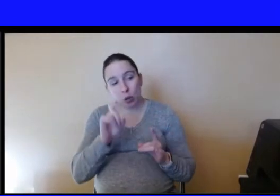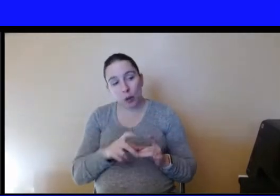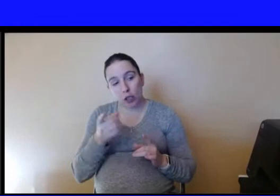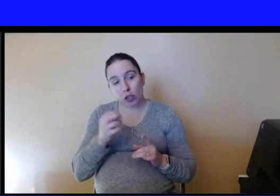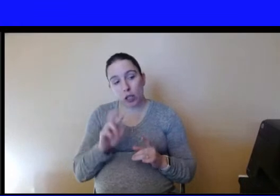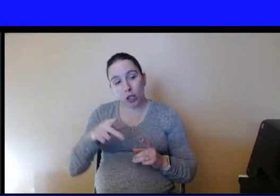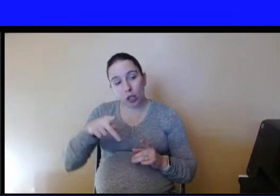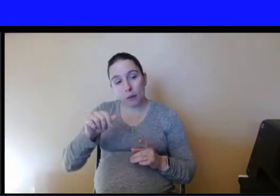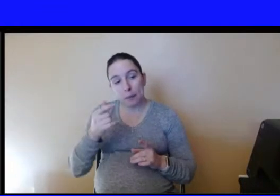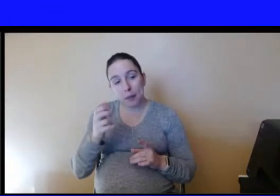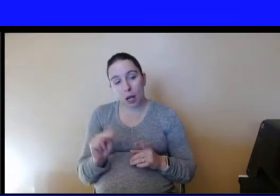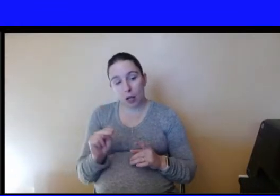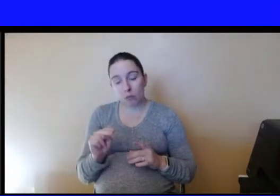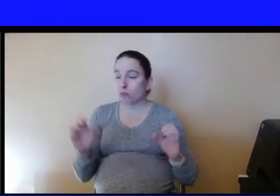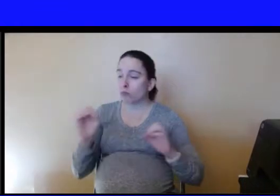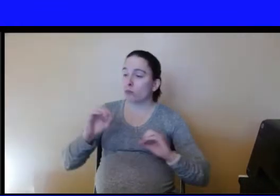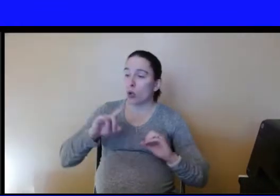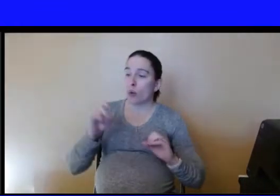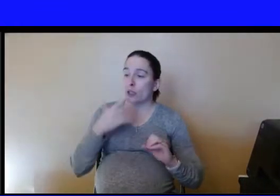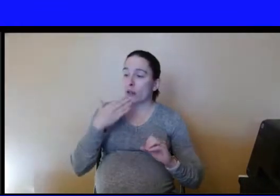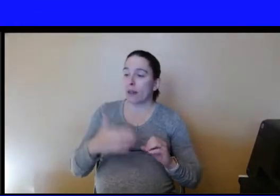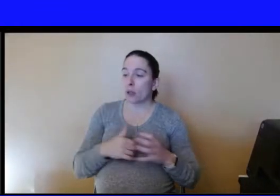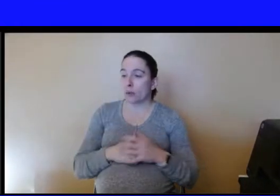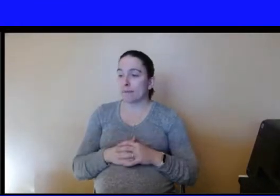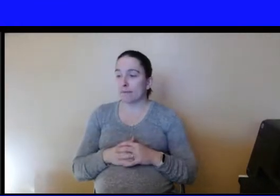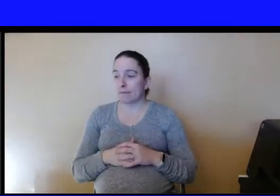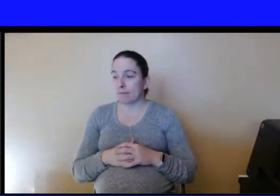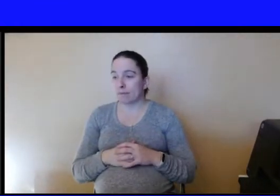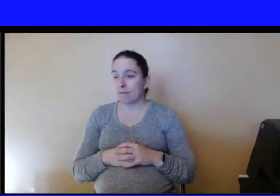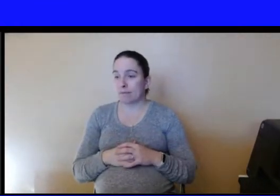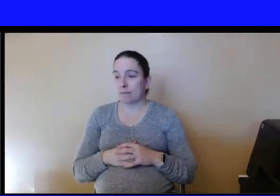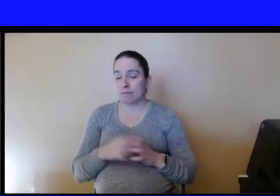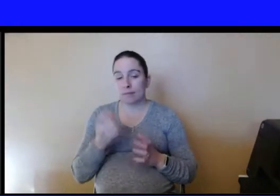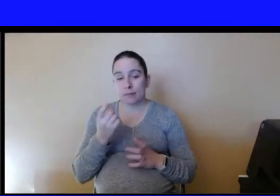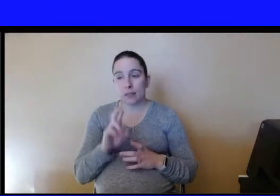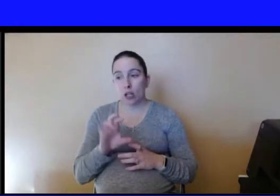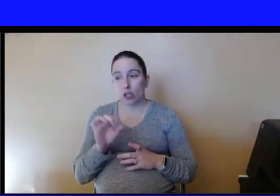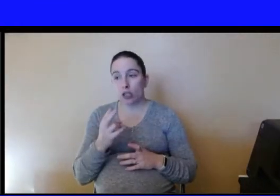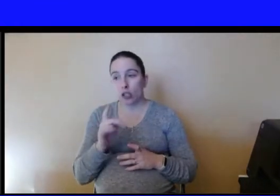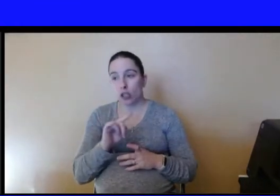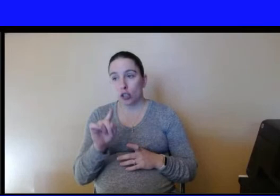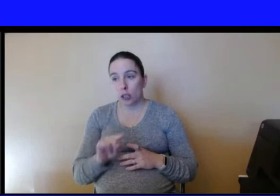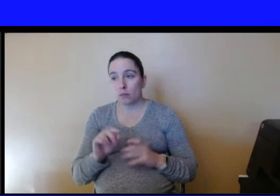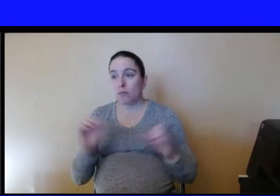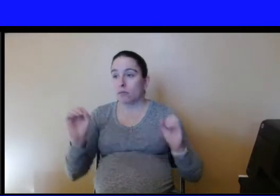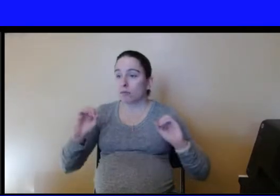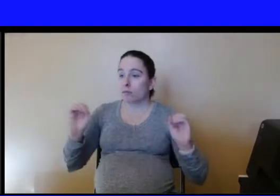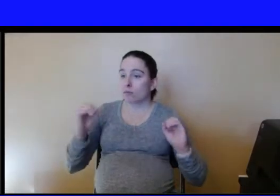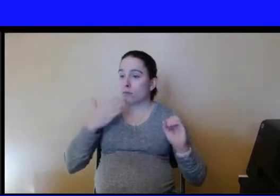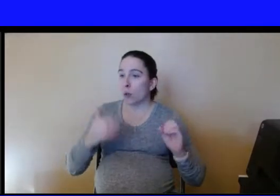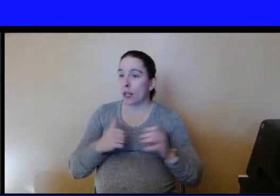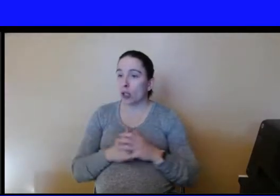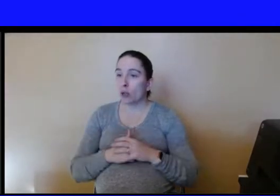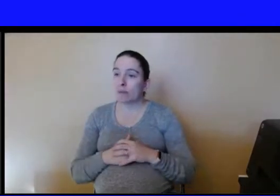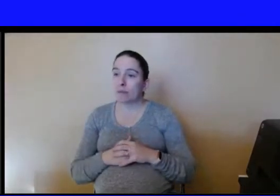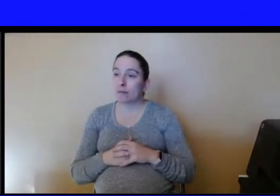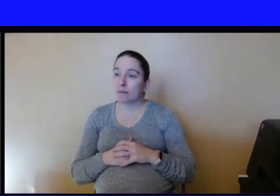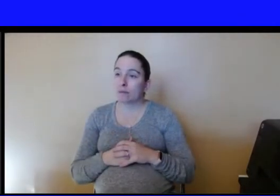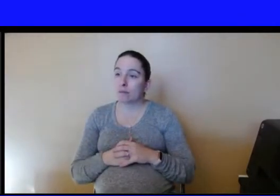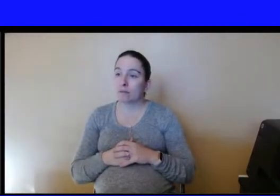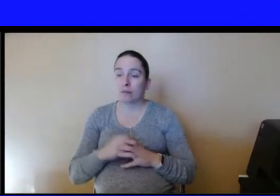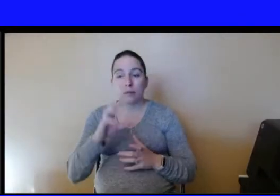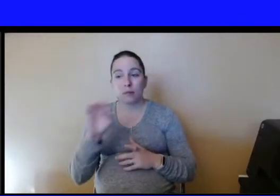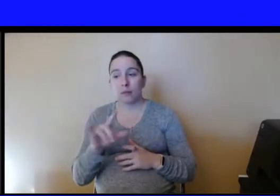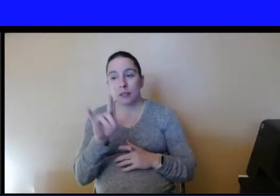weekends because they have a degree of professionalism and quality of care that they aspire to, and they don't want to compromise